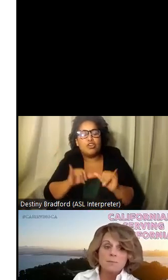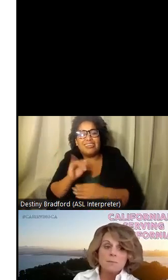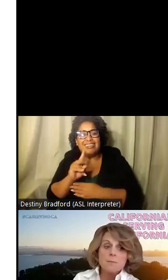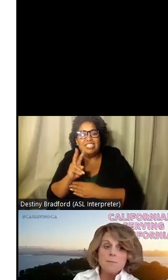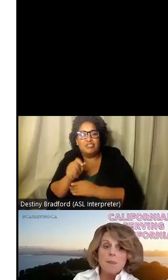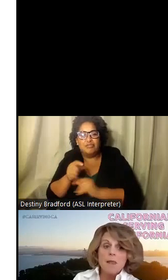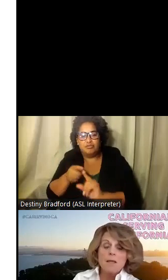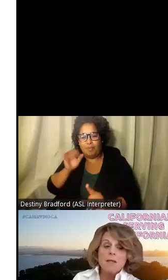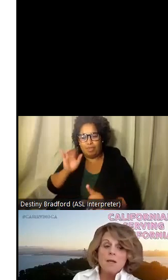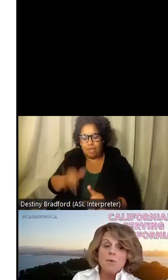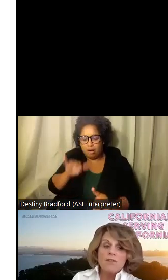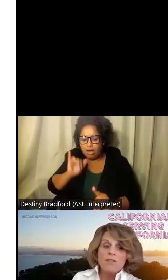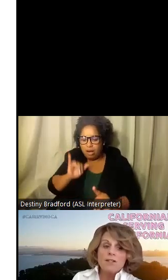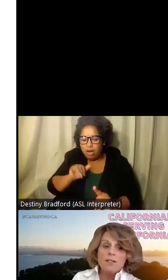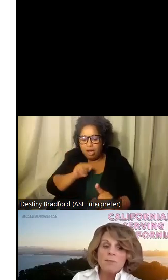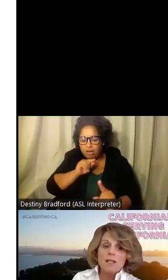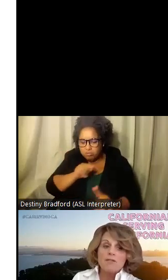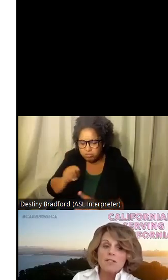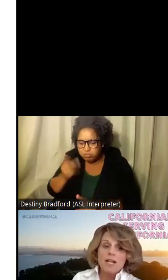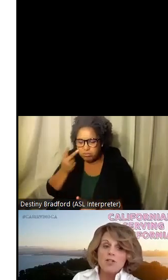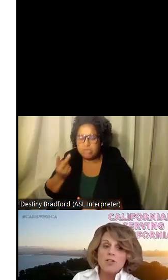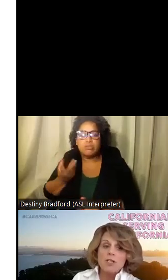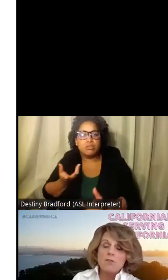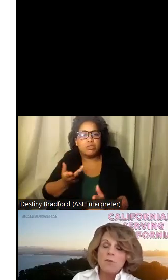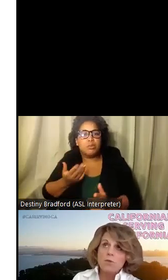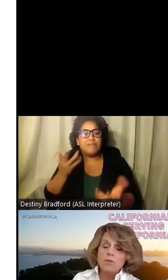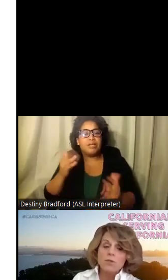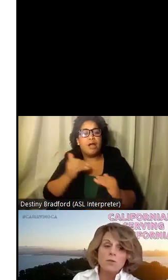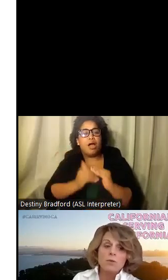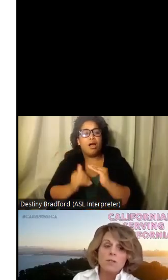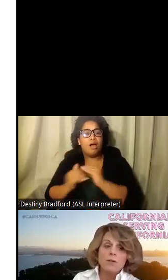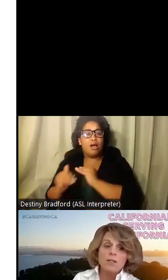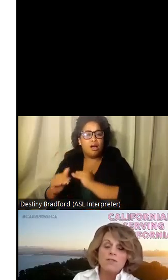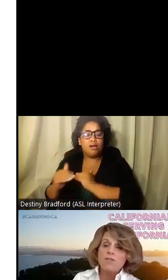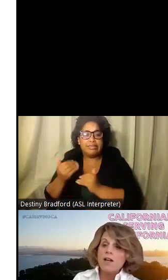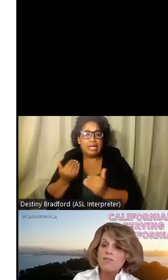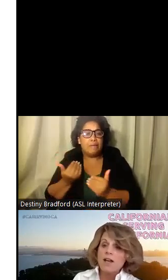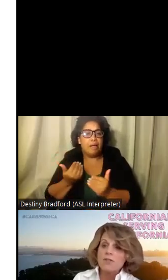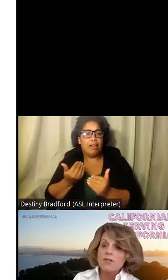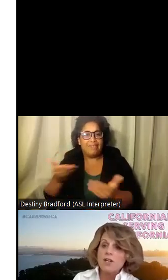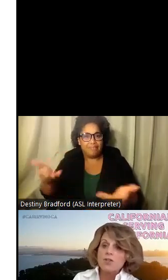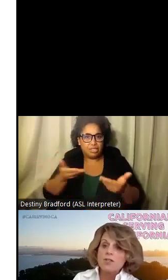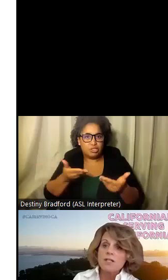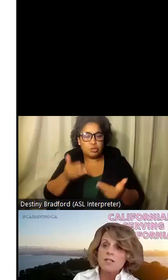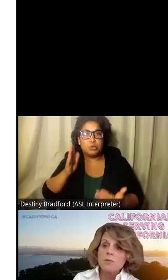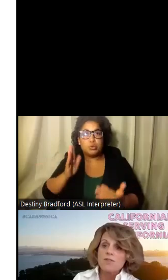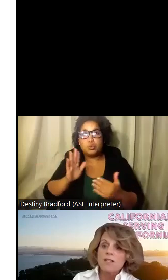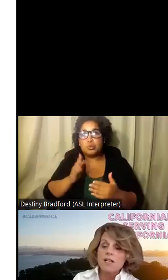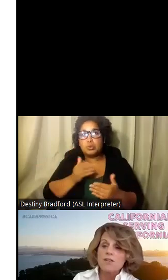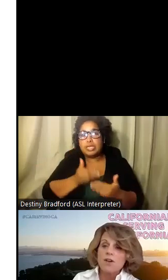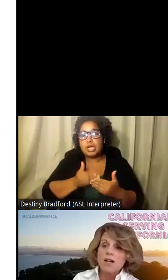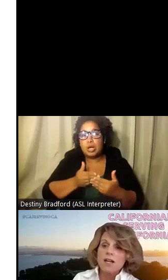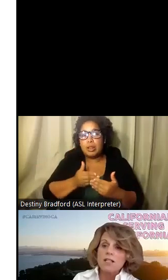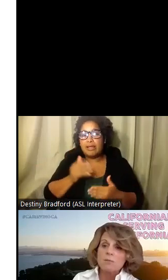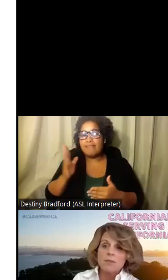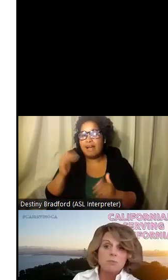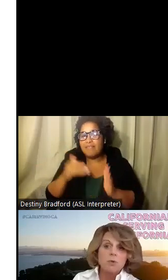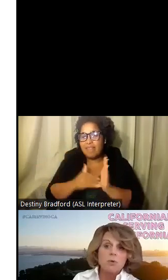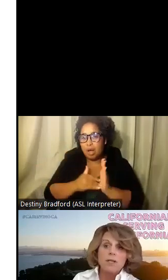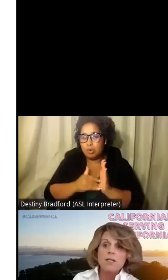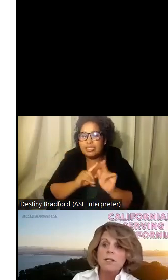those. We've sent email invitations to nearly 5,000 agencies that we've identified